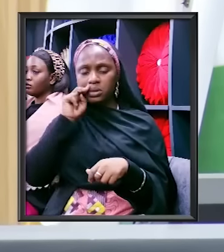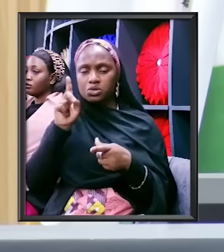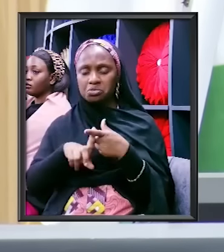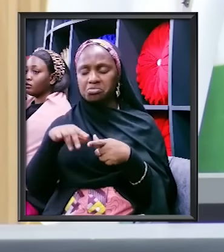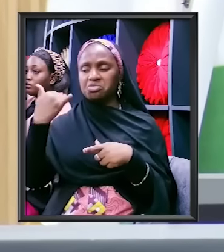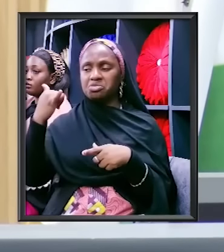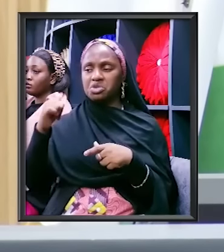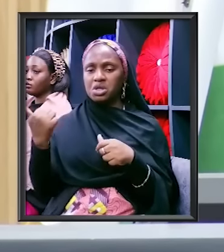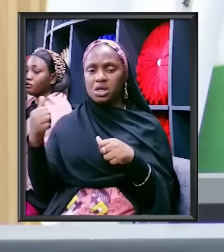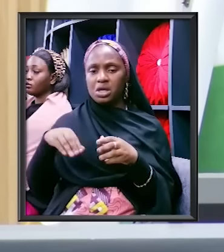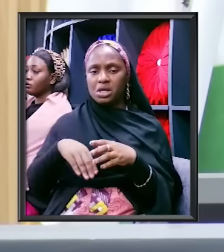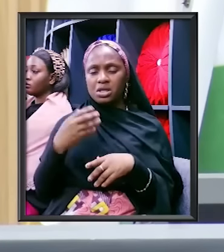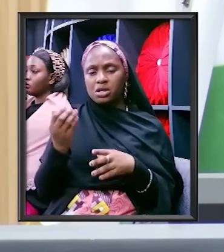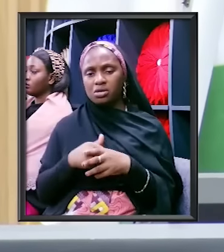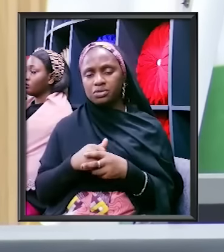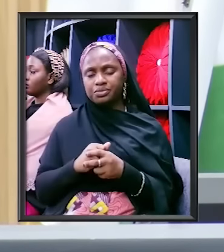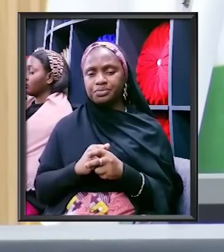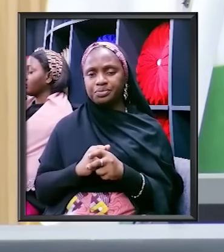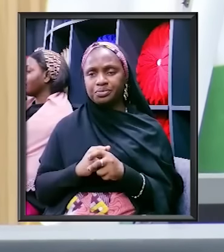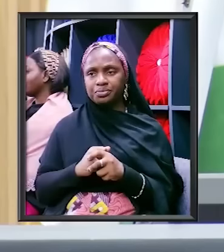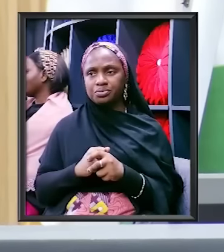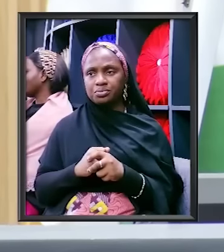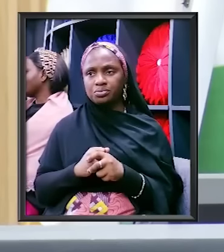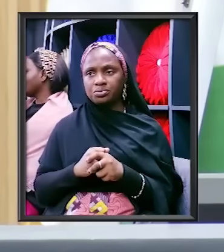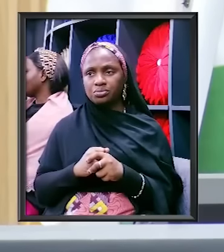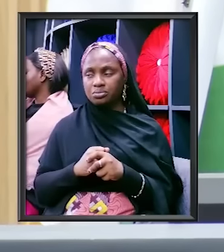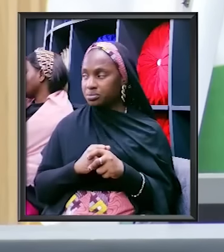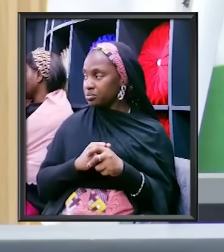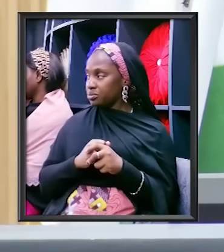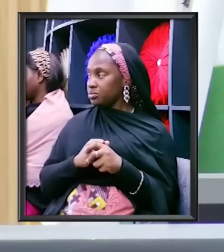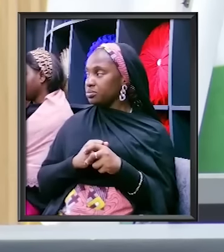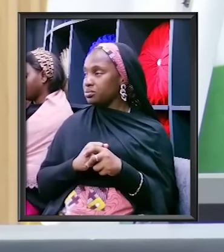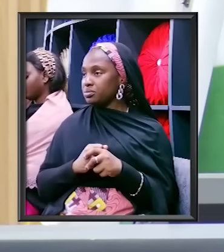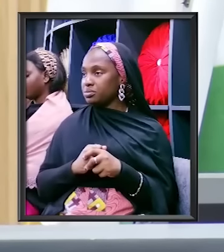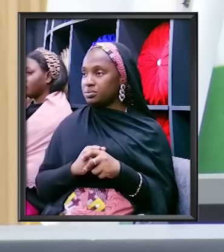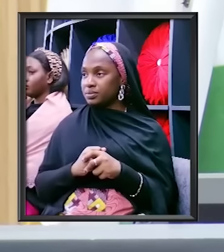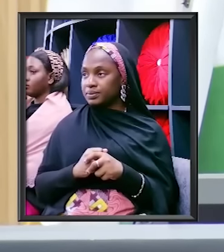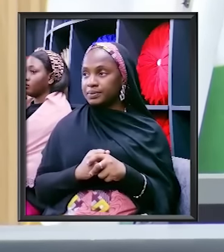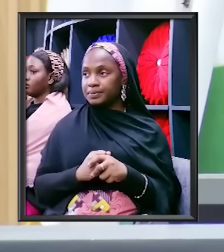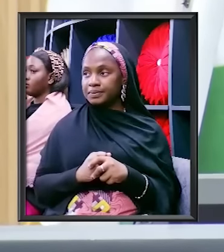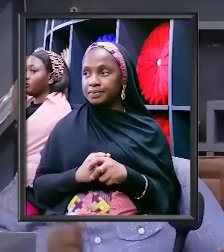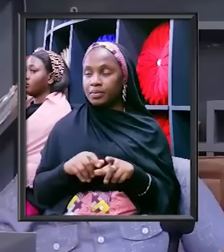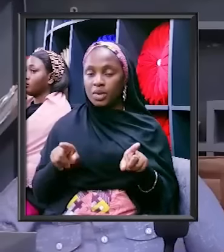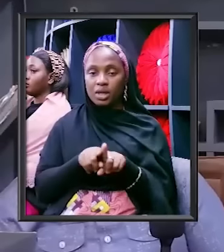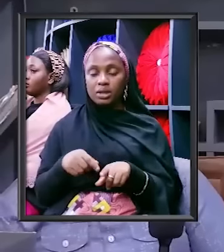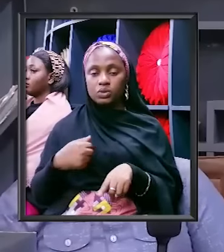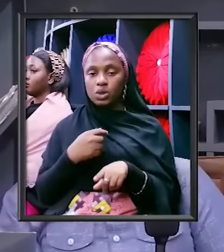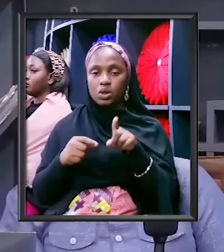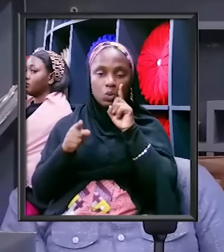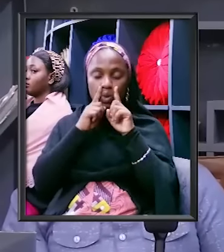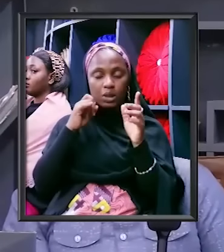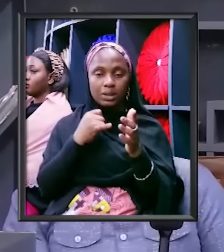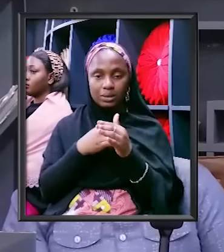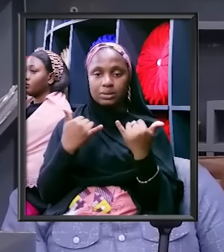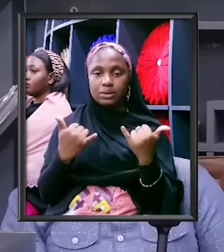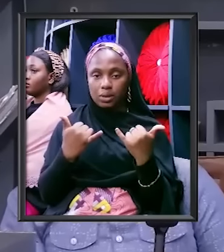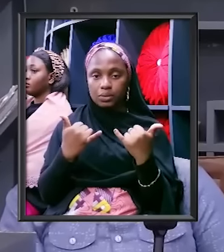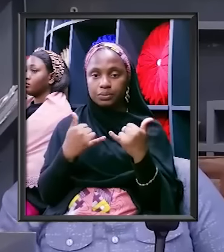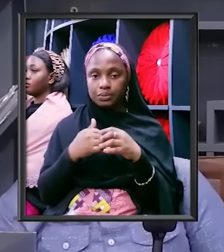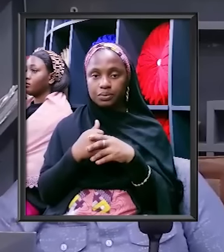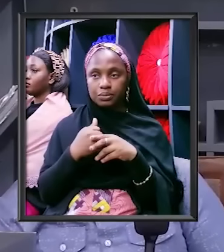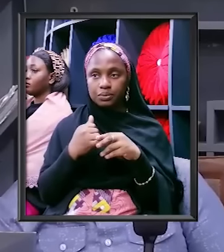Consultant Ike. Not because he never reach you. As we they talk am now, not be because he never